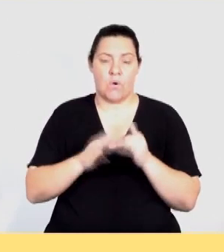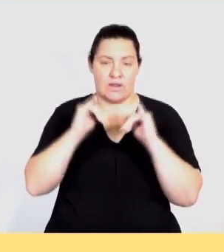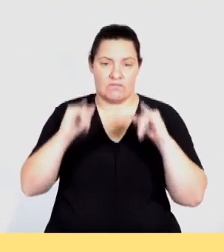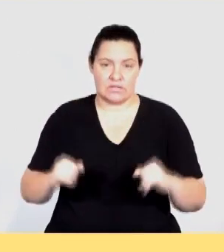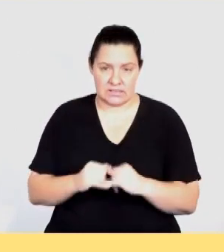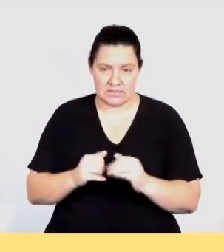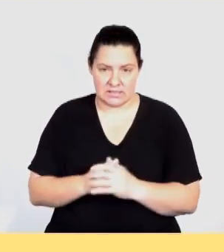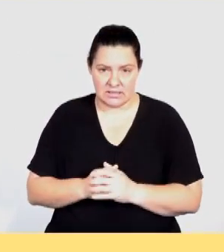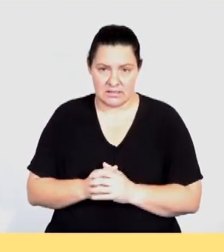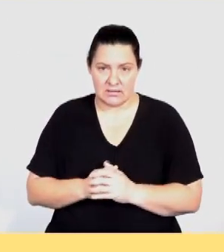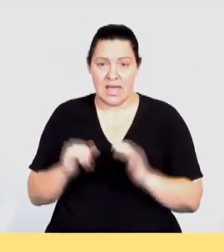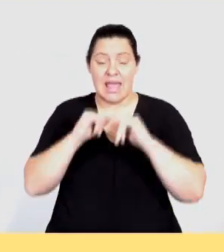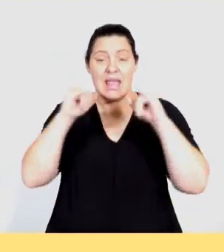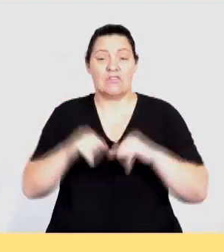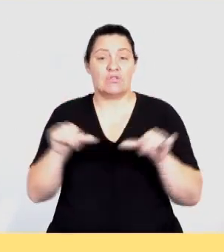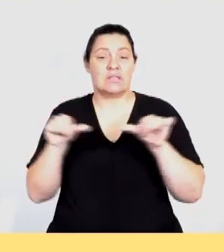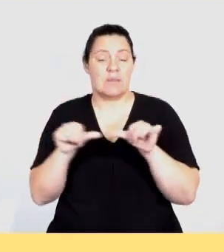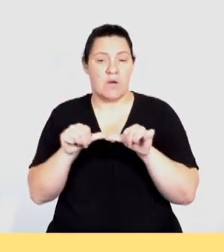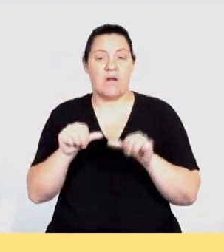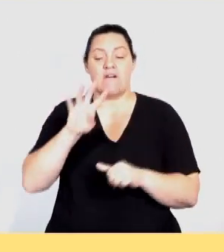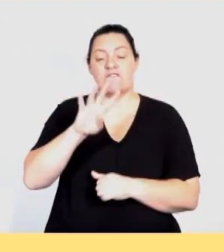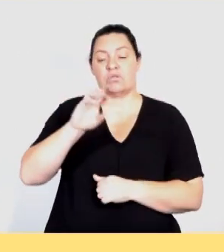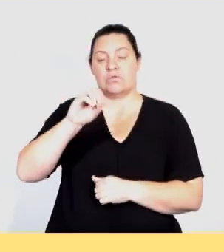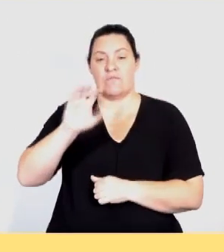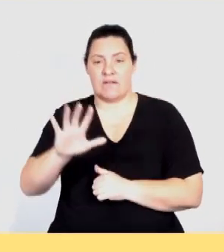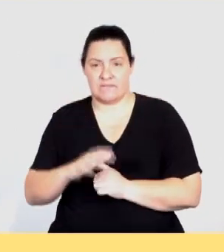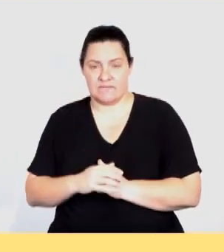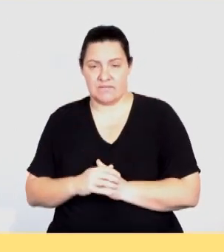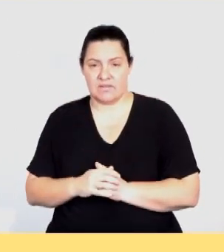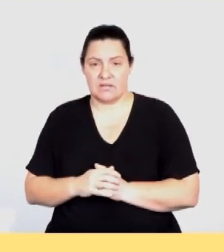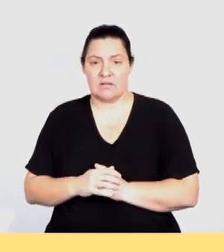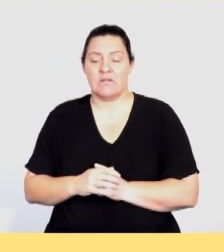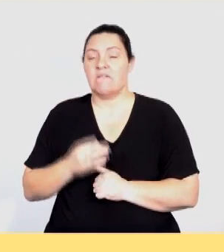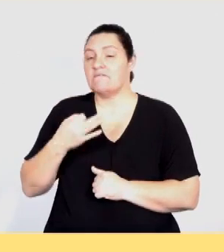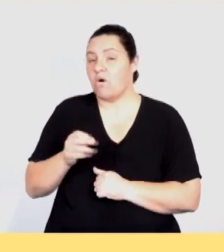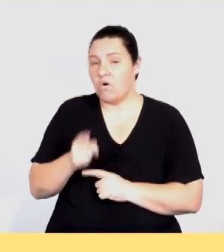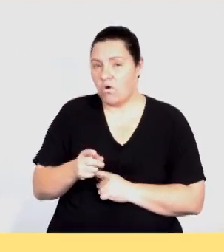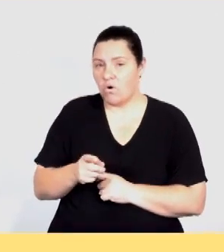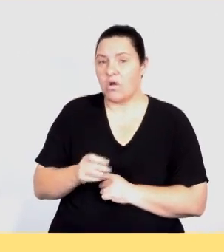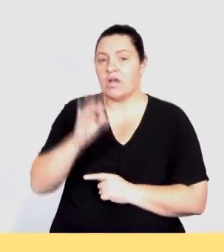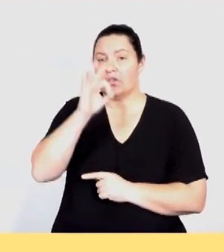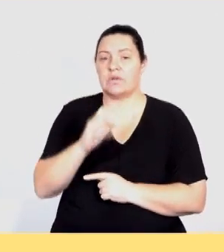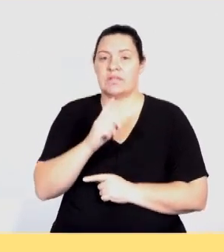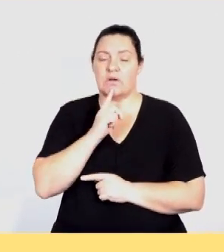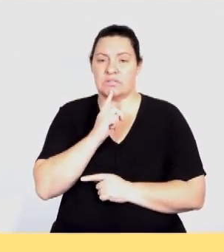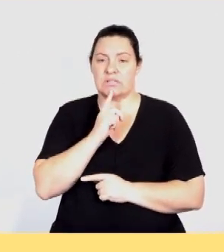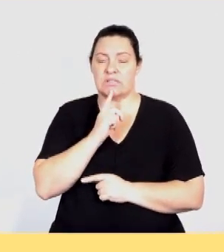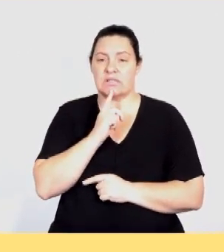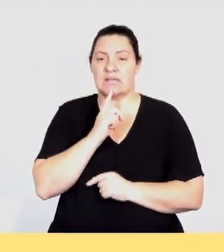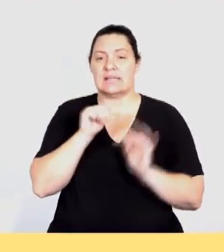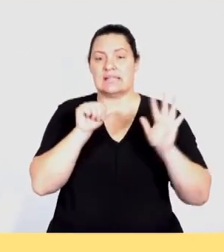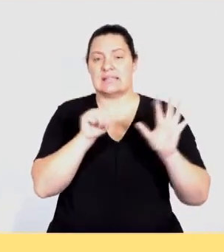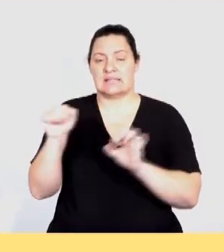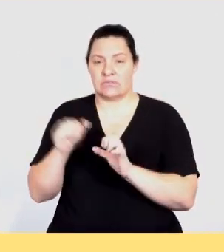going to have another invoice. It is invoice number 405. And then it is for